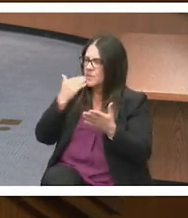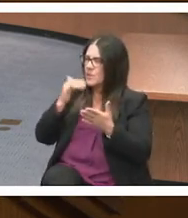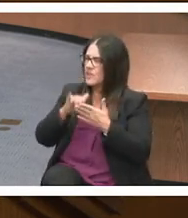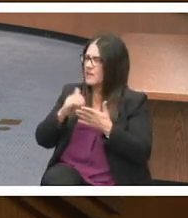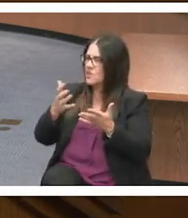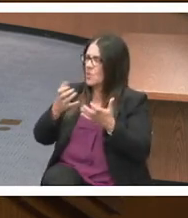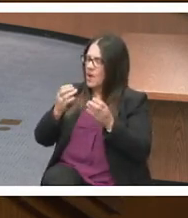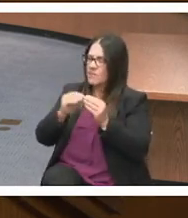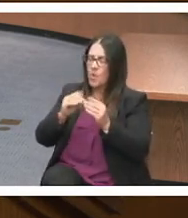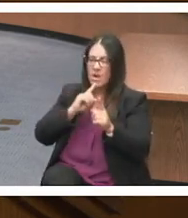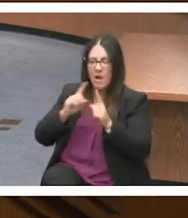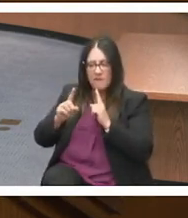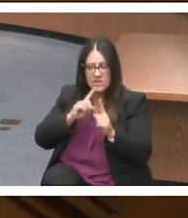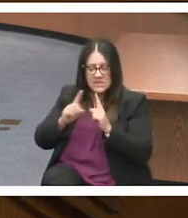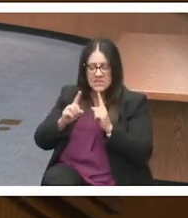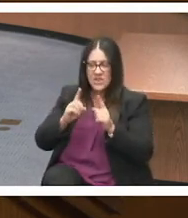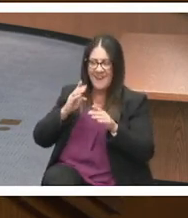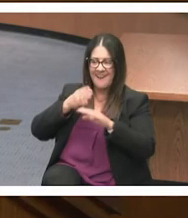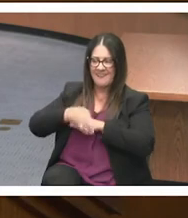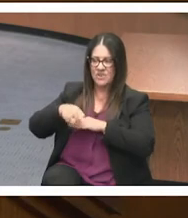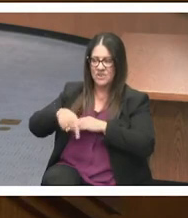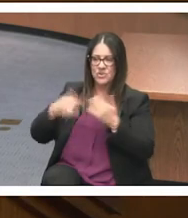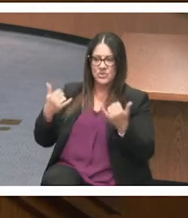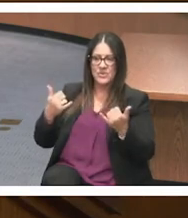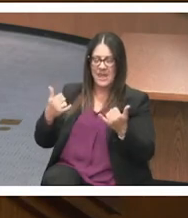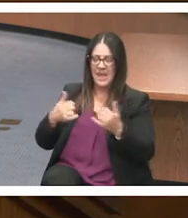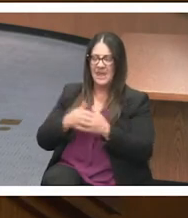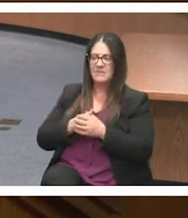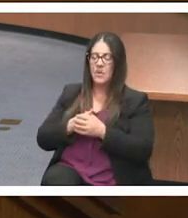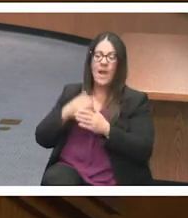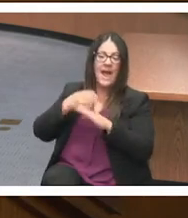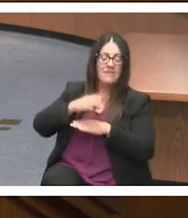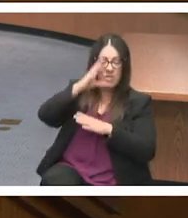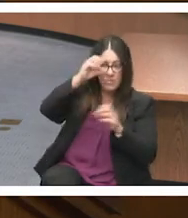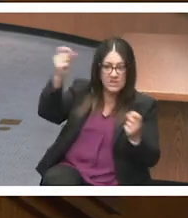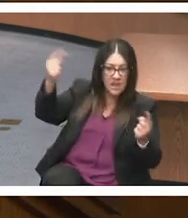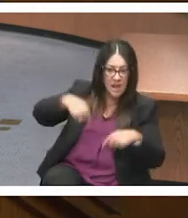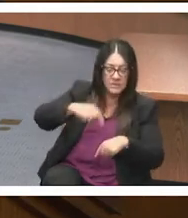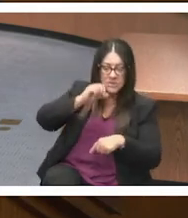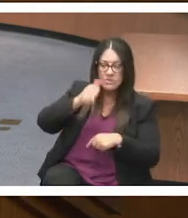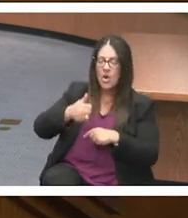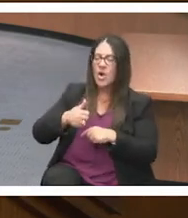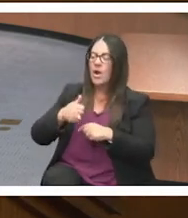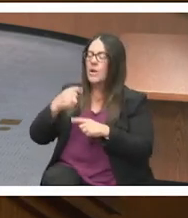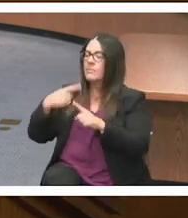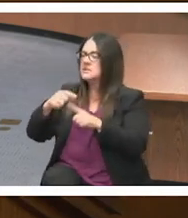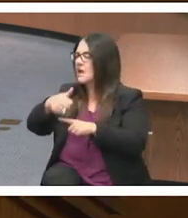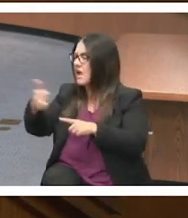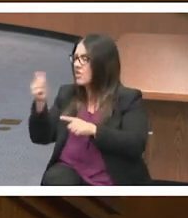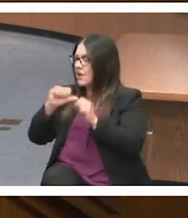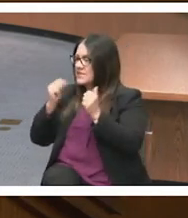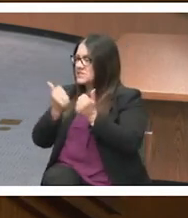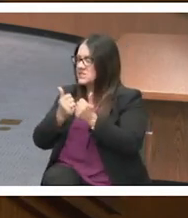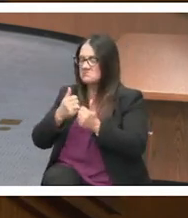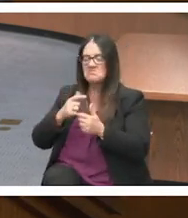a conversation, after this visit of the president and after various agency actions, I welcome